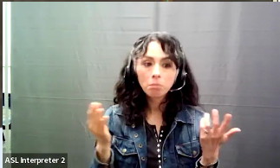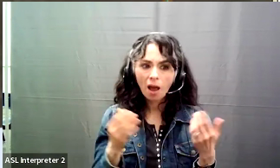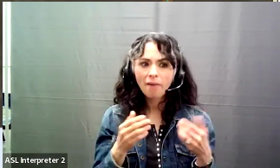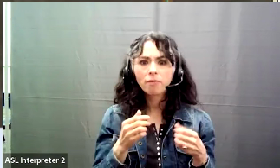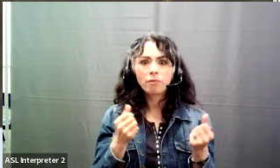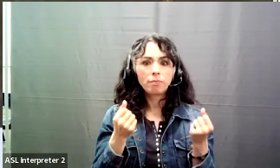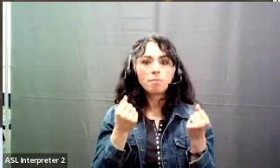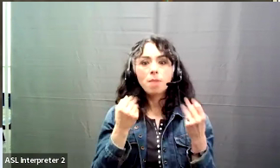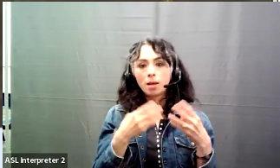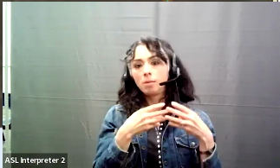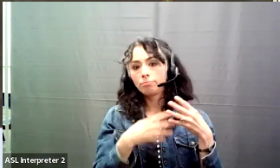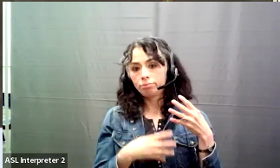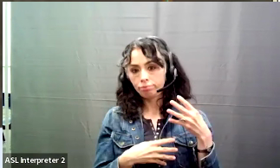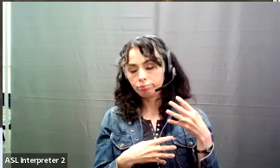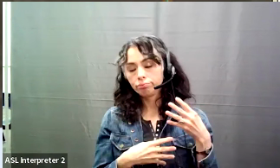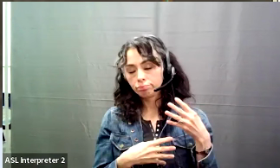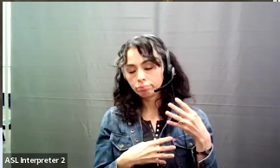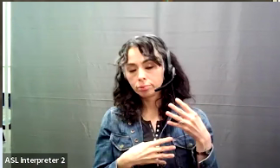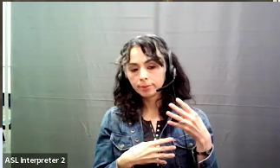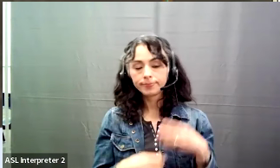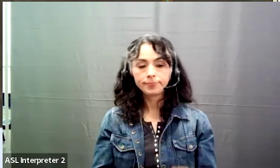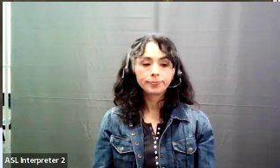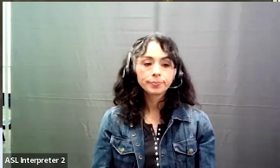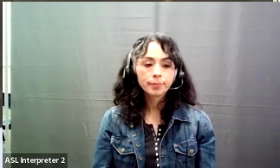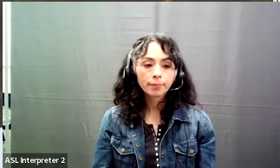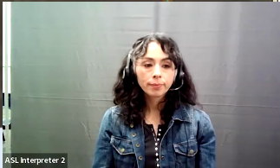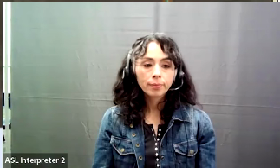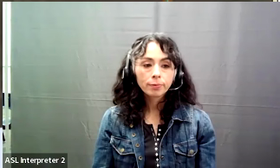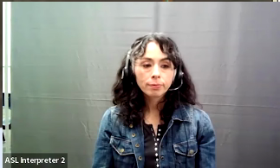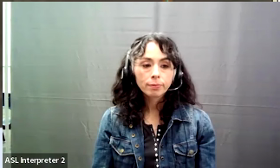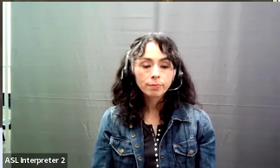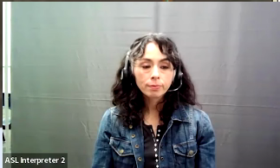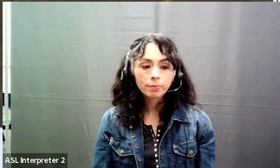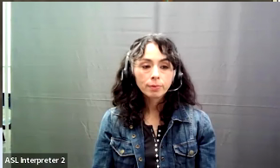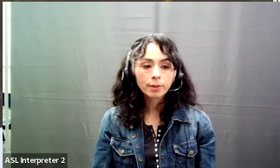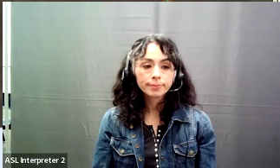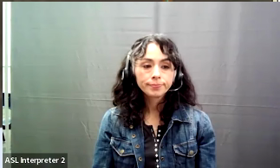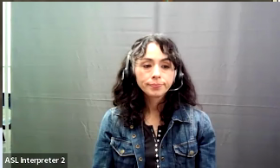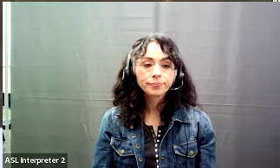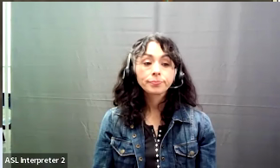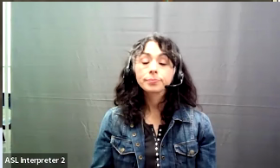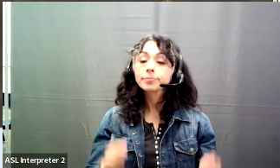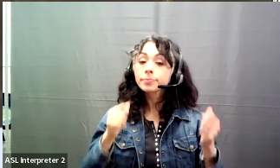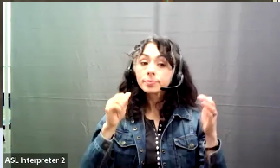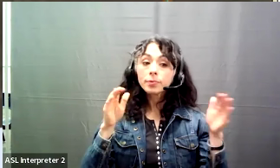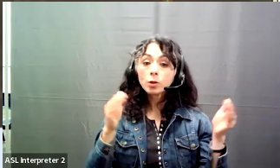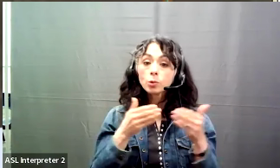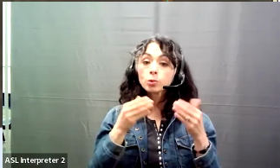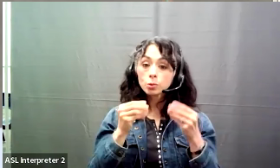several subsections or sections. It has an introduction to